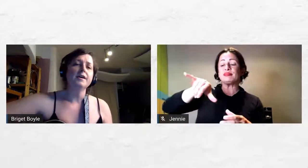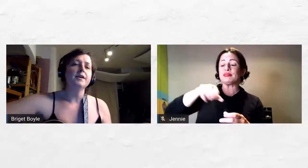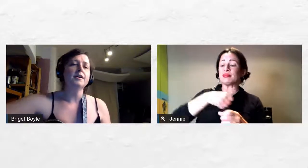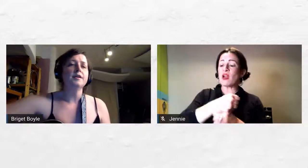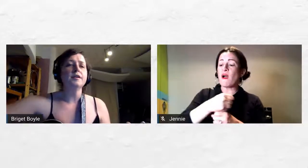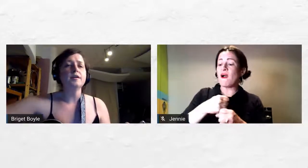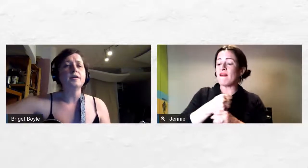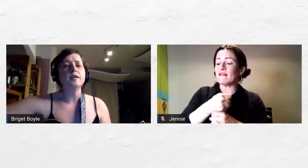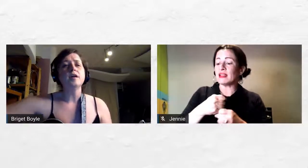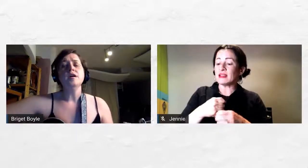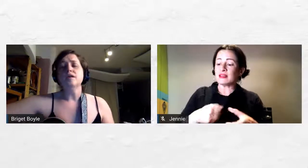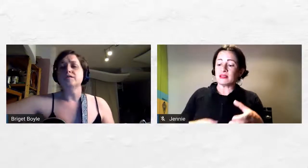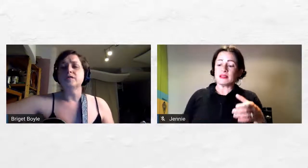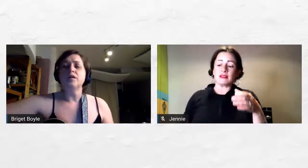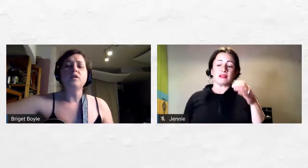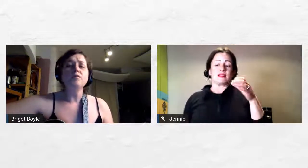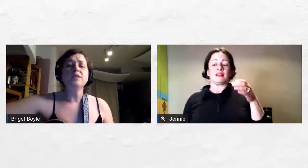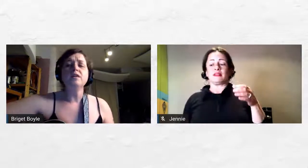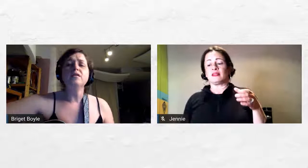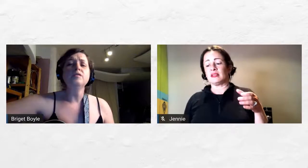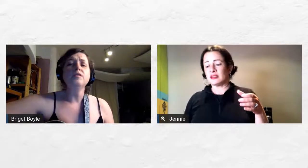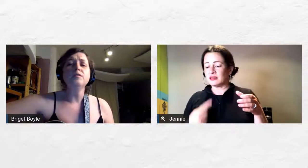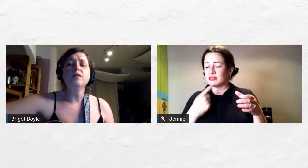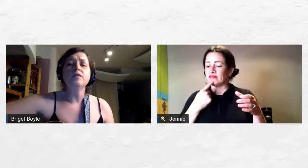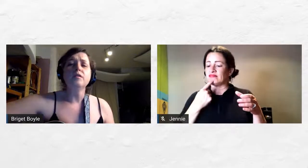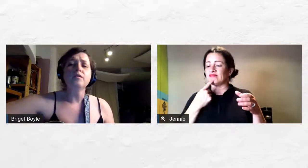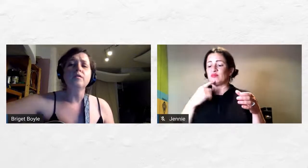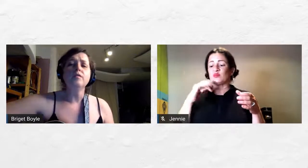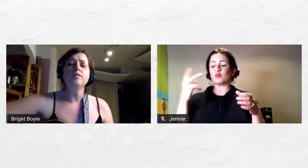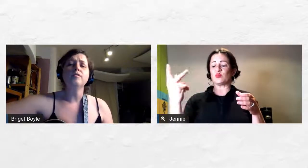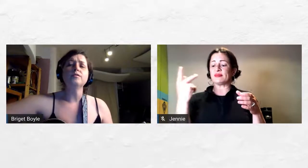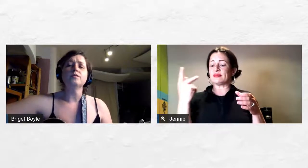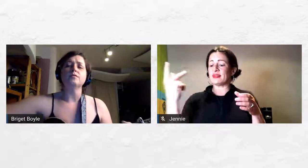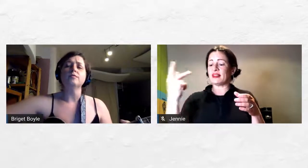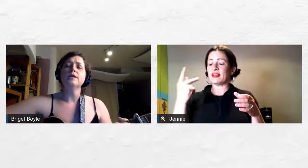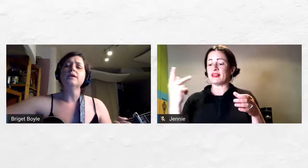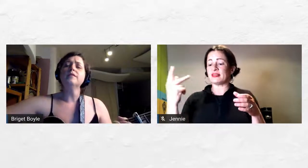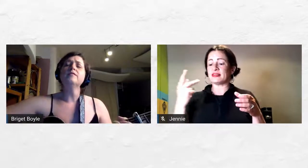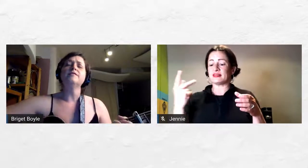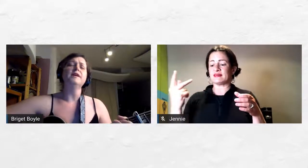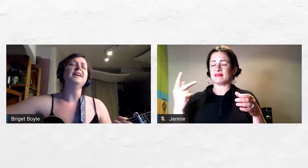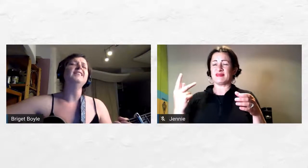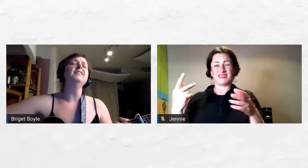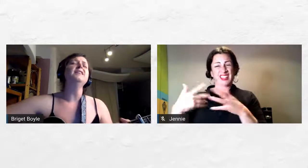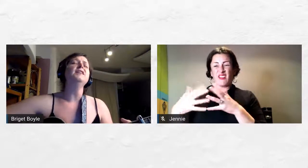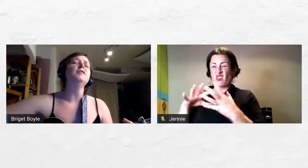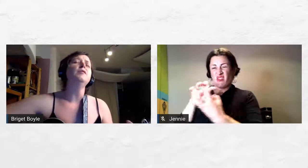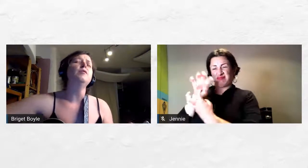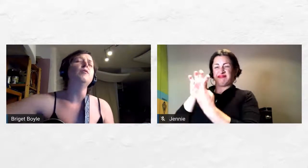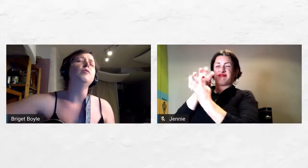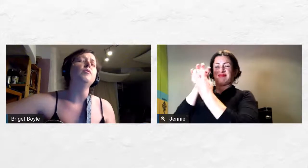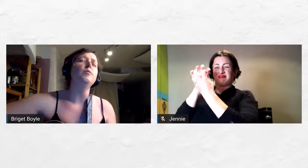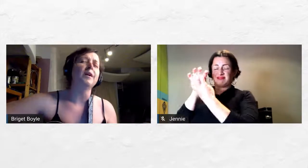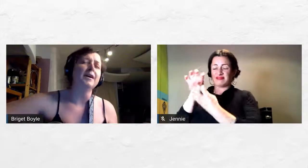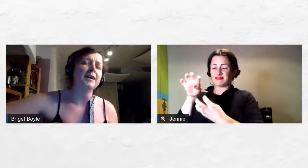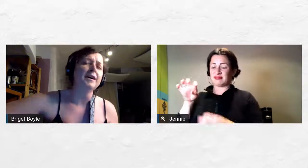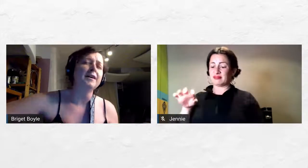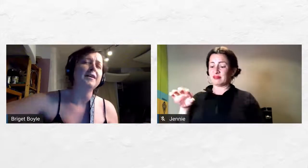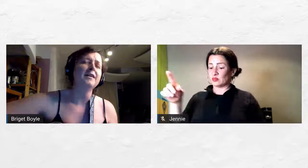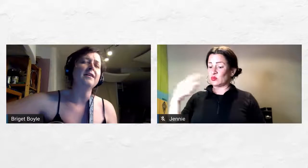Why? You told me you would go so we can finally